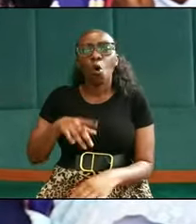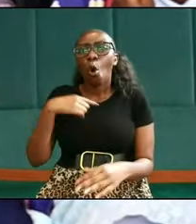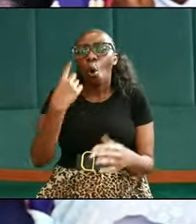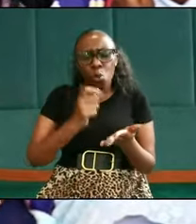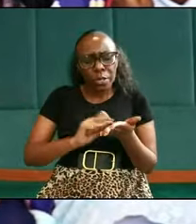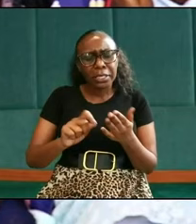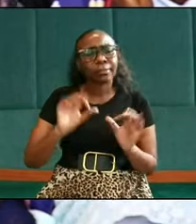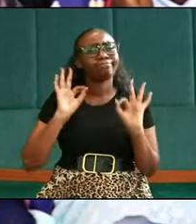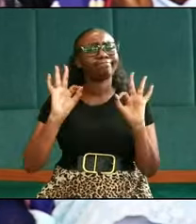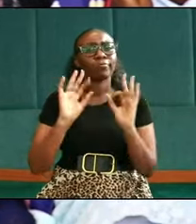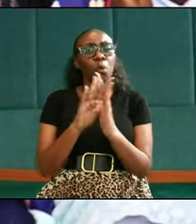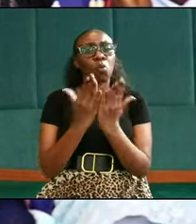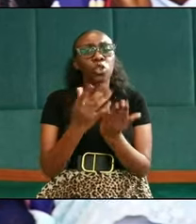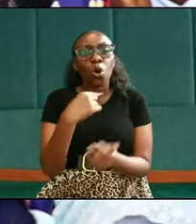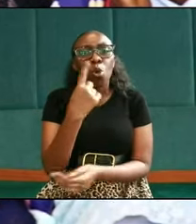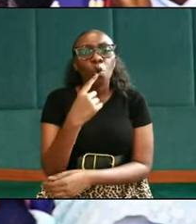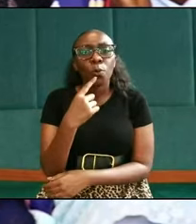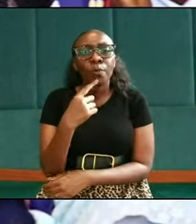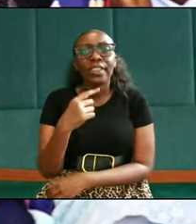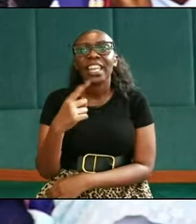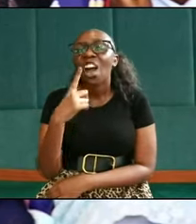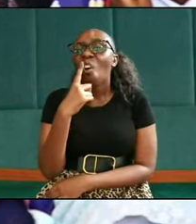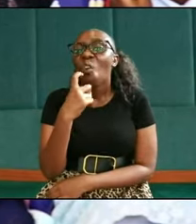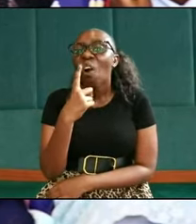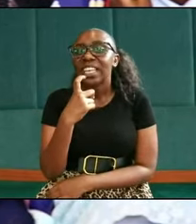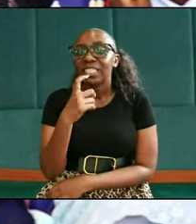G. White. In her book,